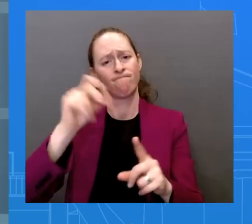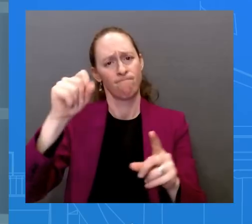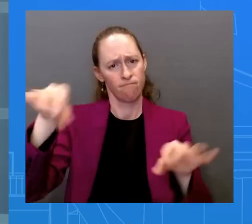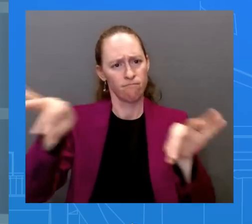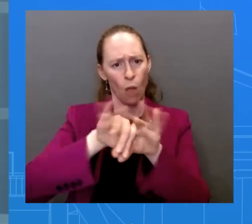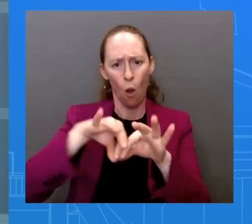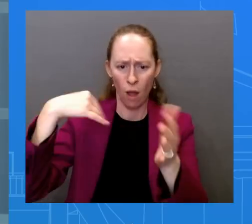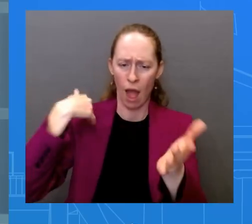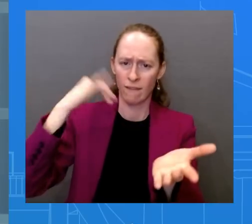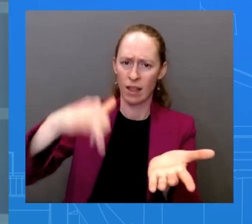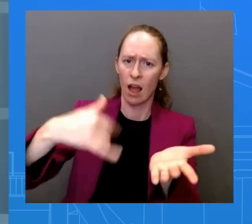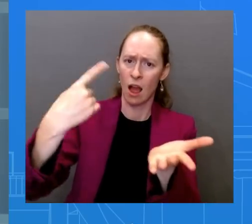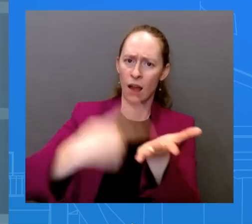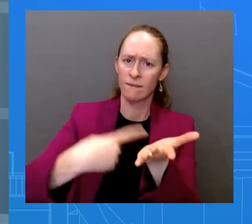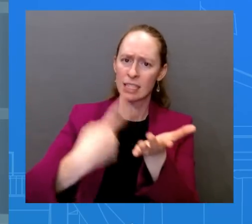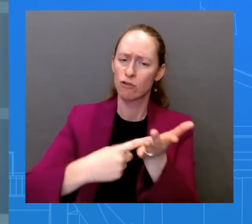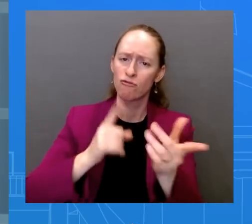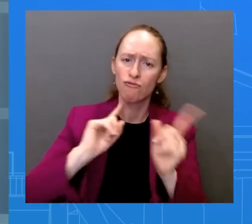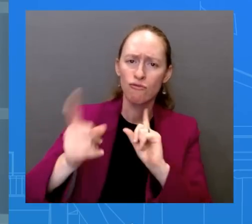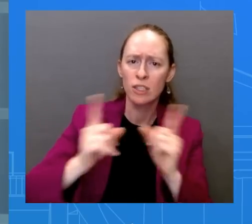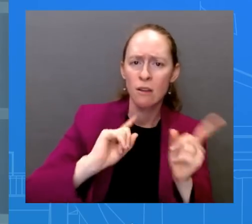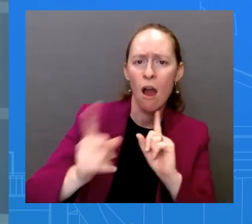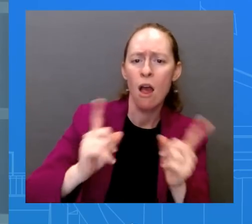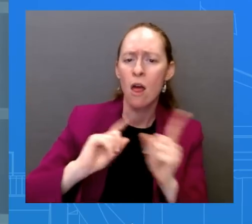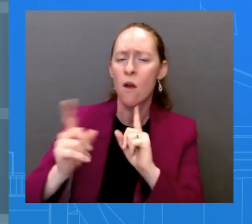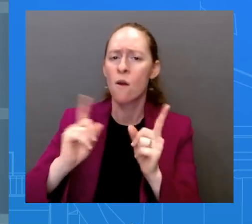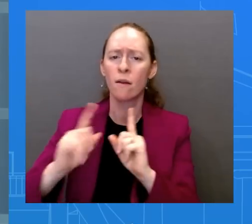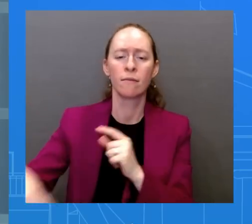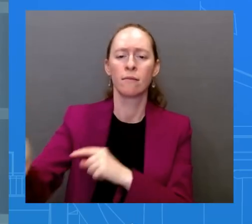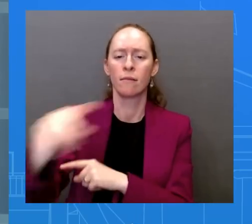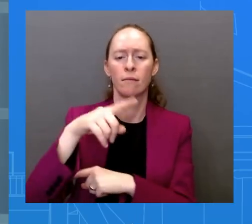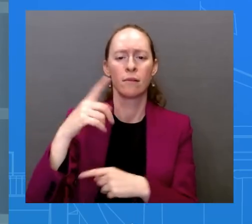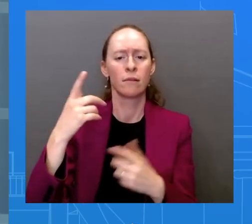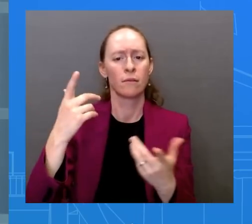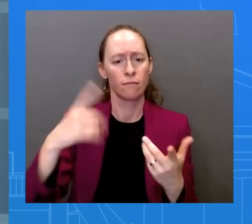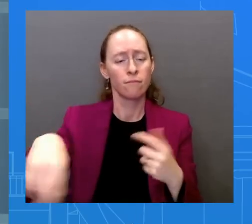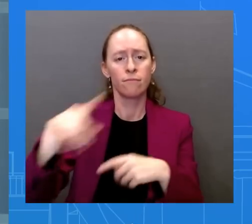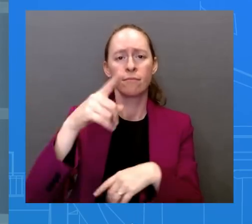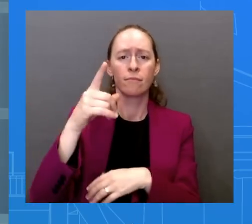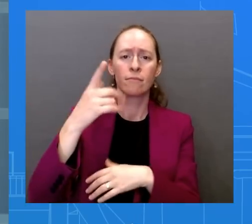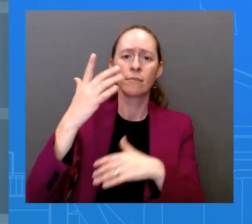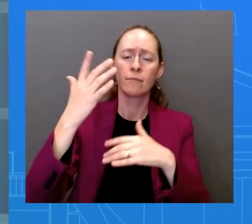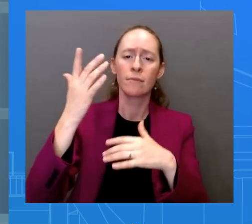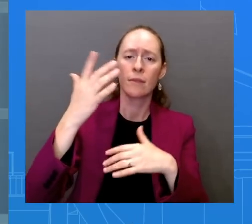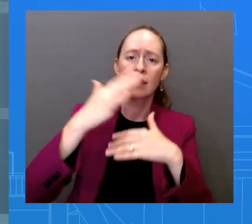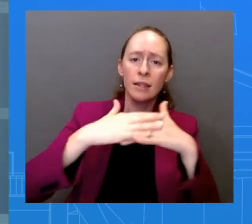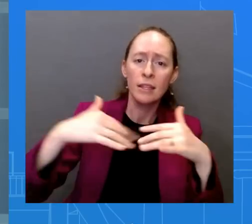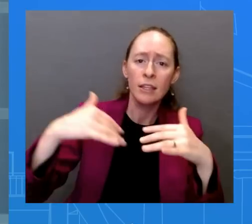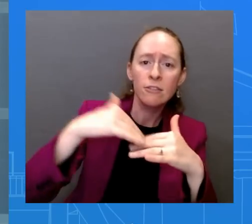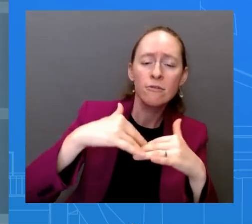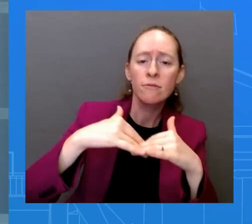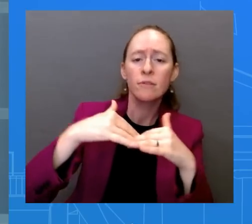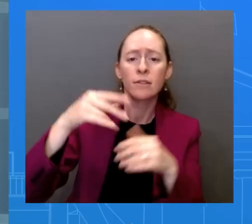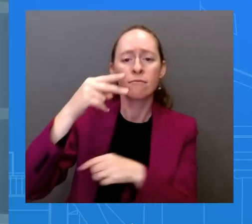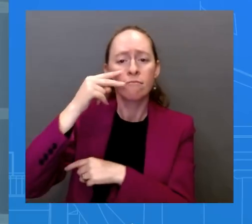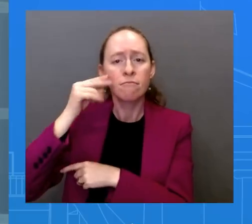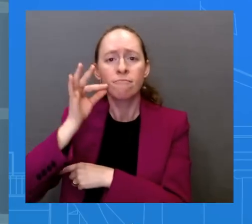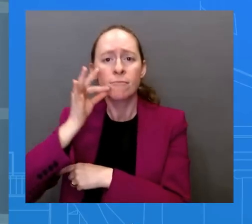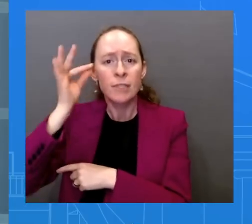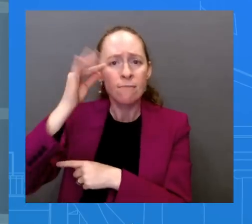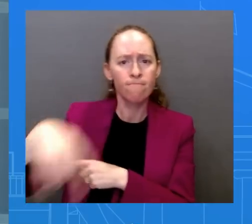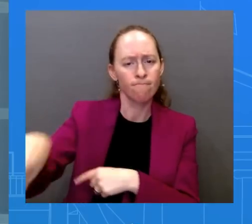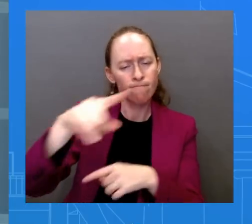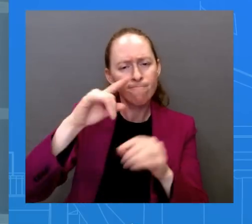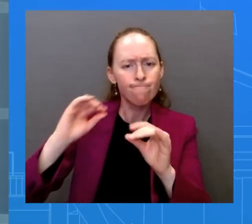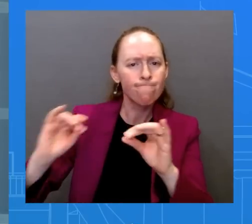And Native American and Indigenous voices, they should be at the center of this conversation. That is something that the president believes, that's something that